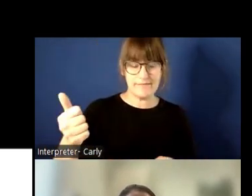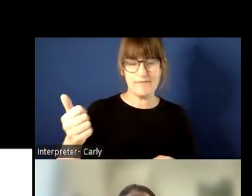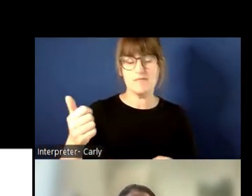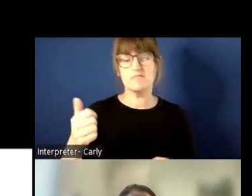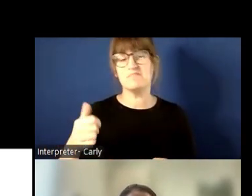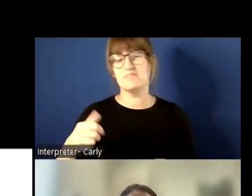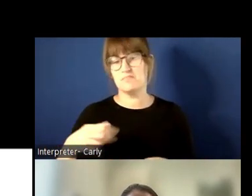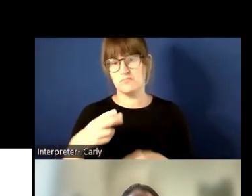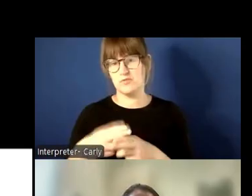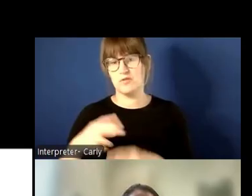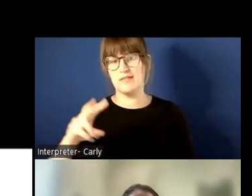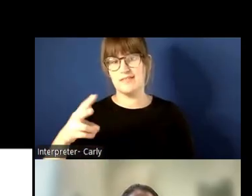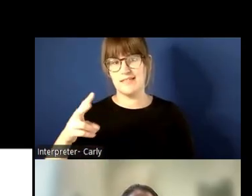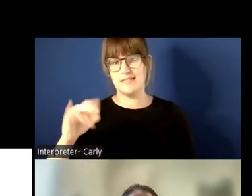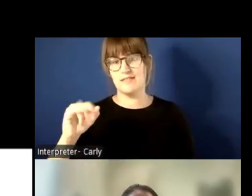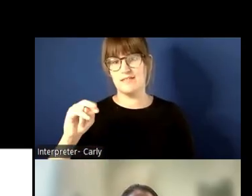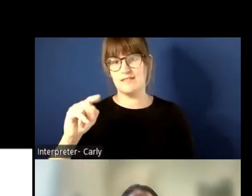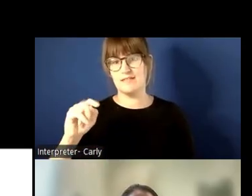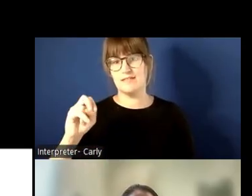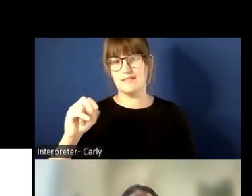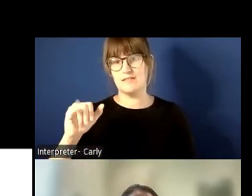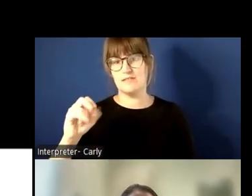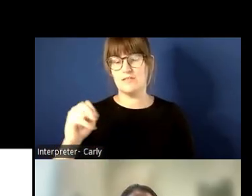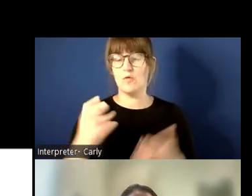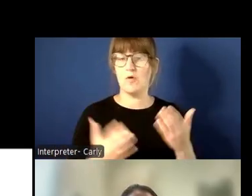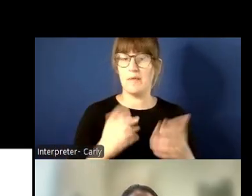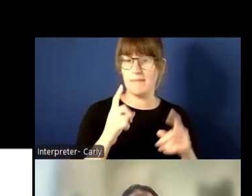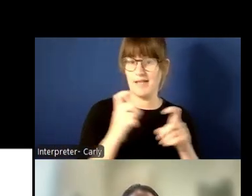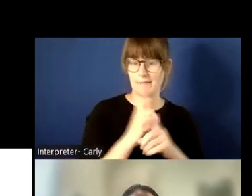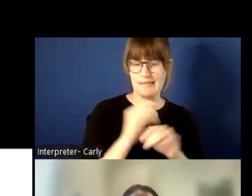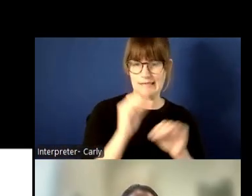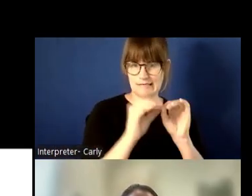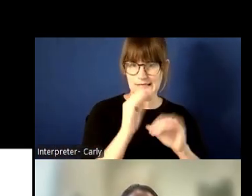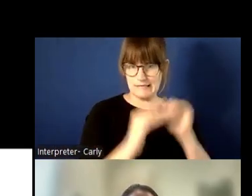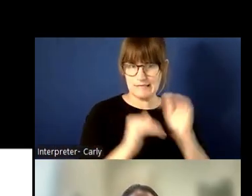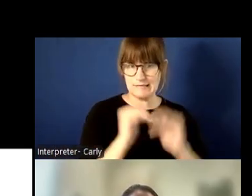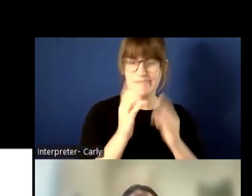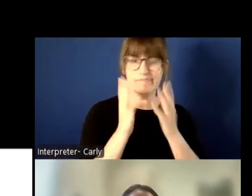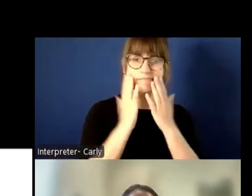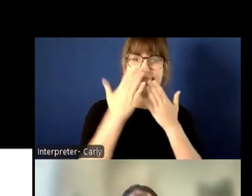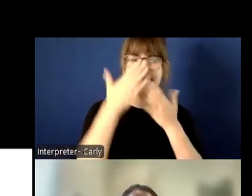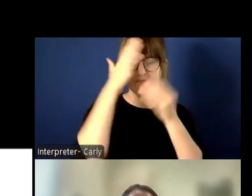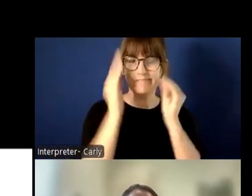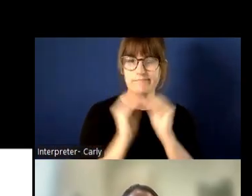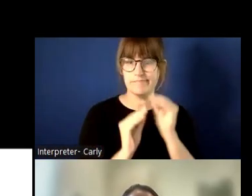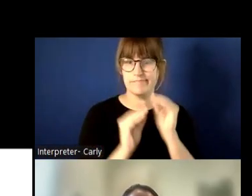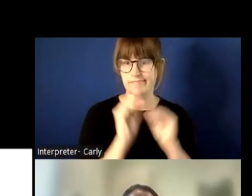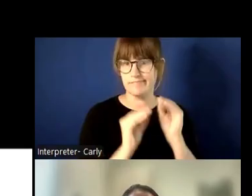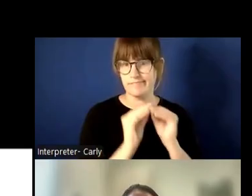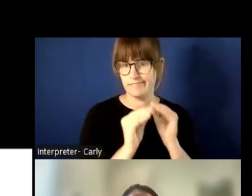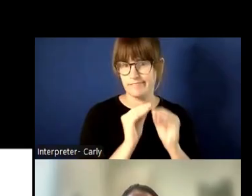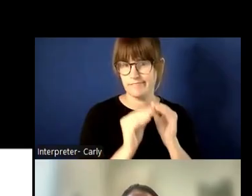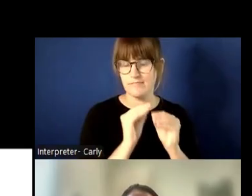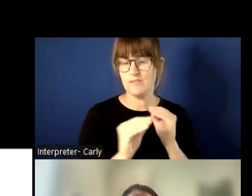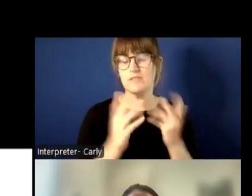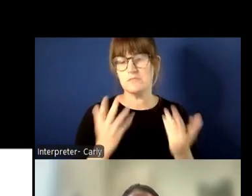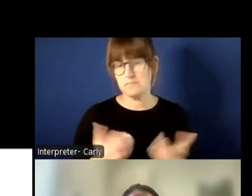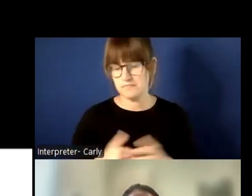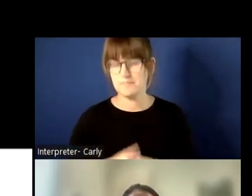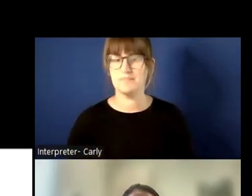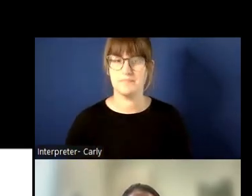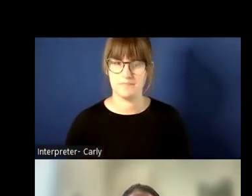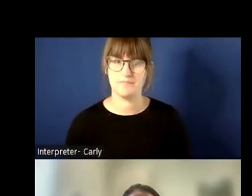secondary intention, or we'll do more complex reconstruction like flaps and grafts, or just close it through primary closure.